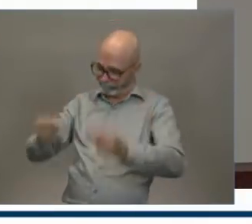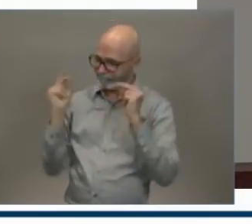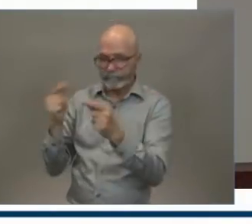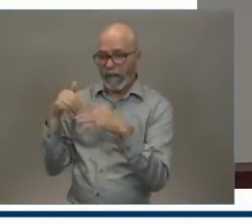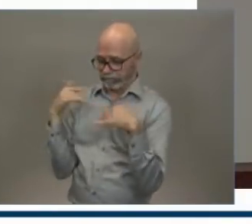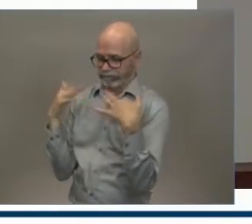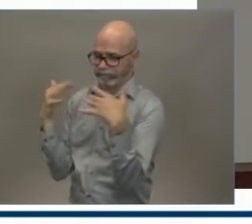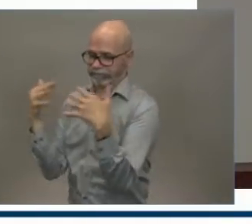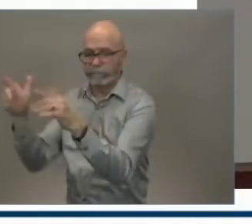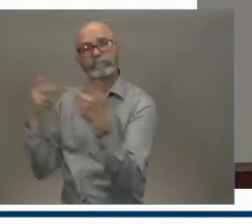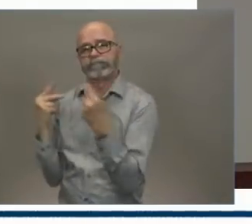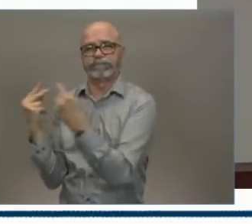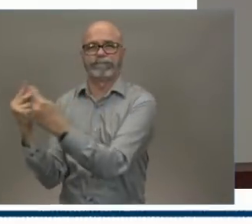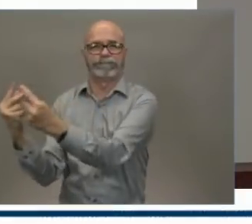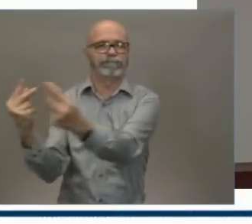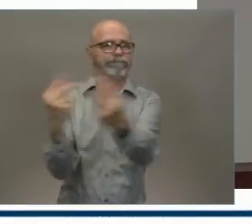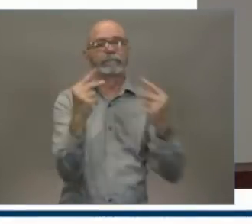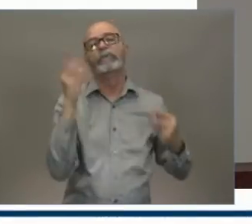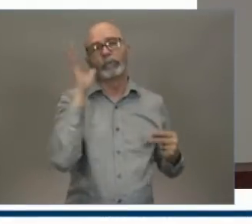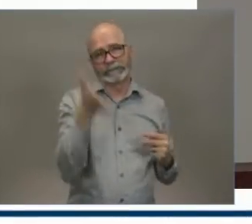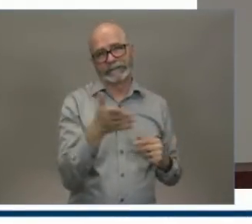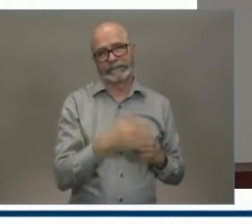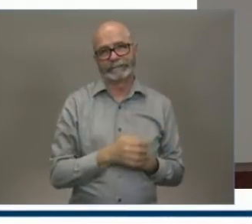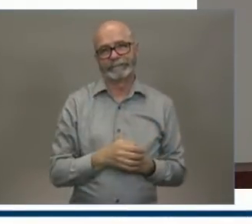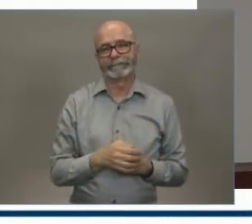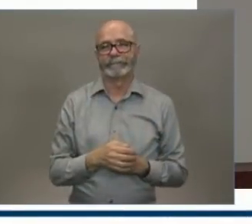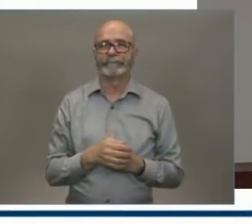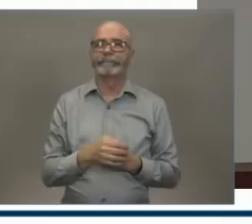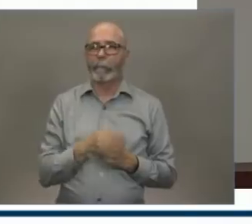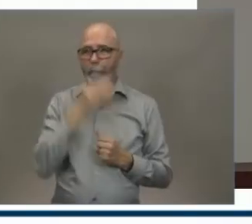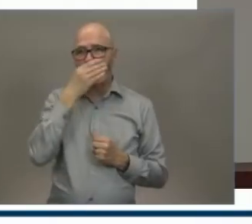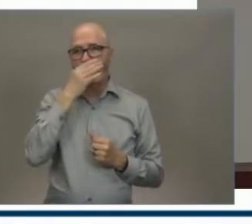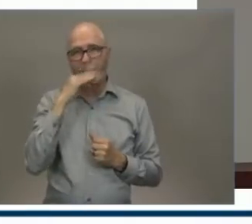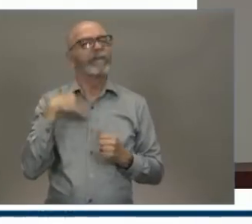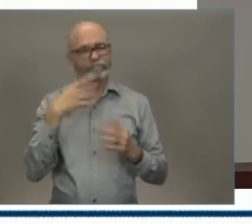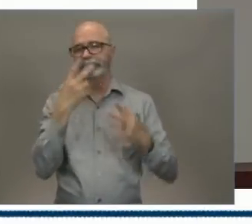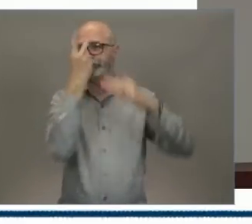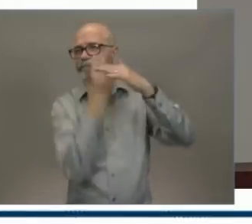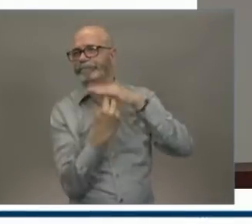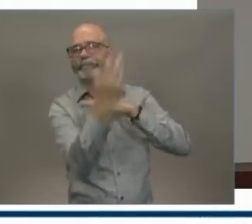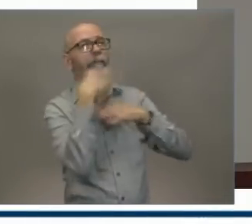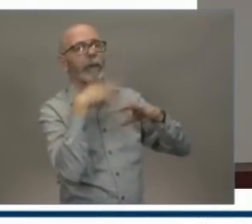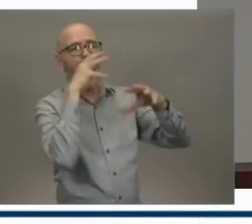into arms very quickly. So we have concentrated on building flexible processes.